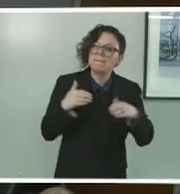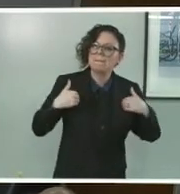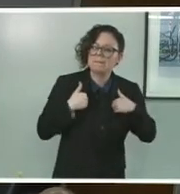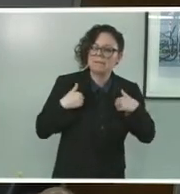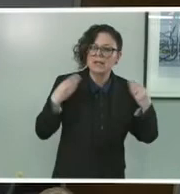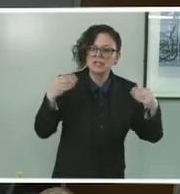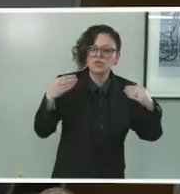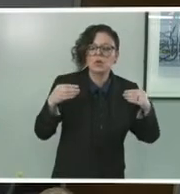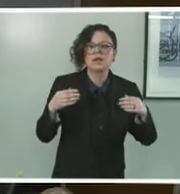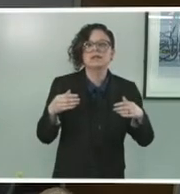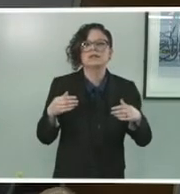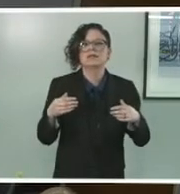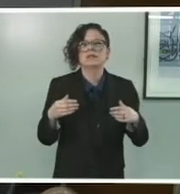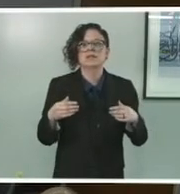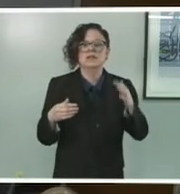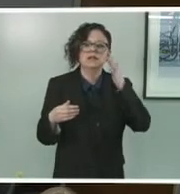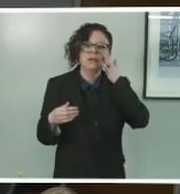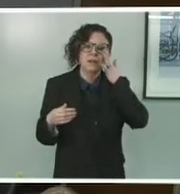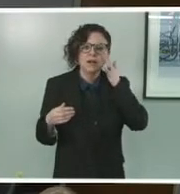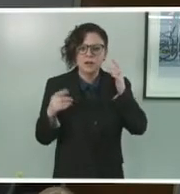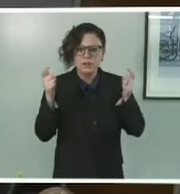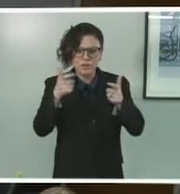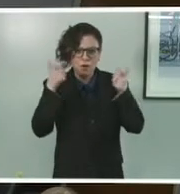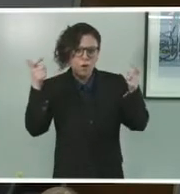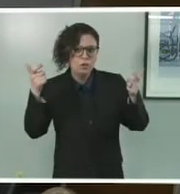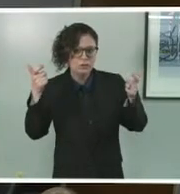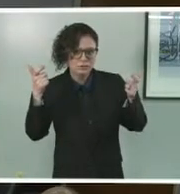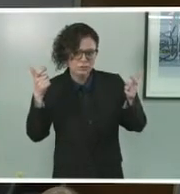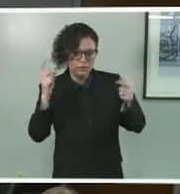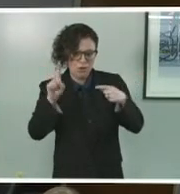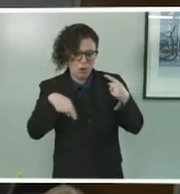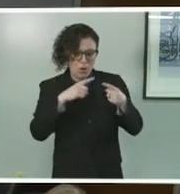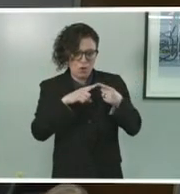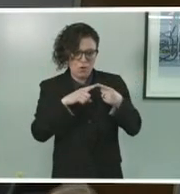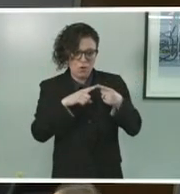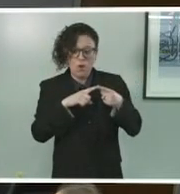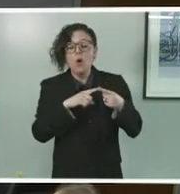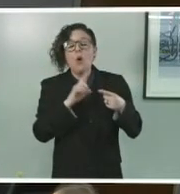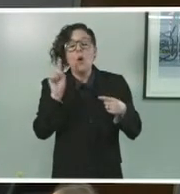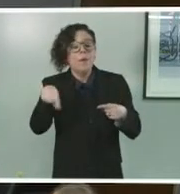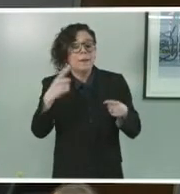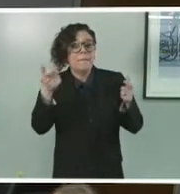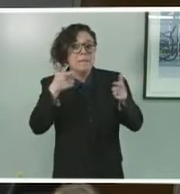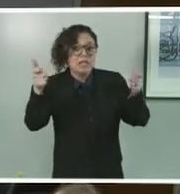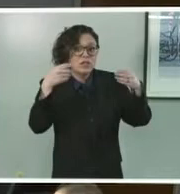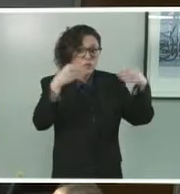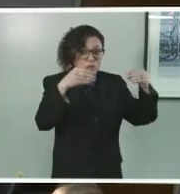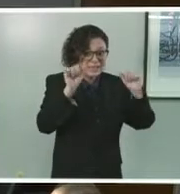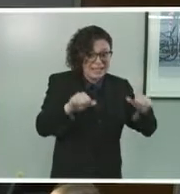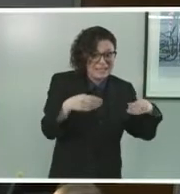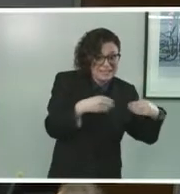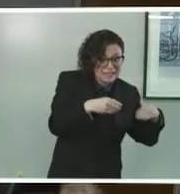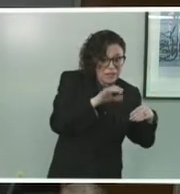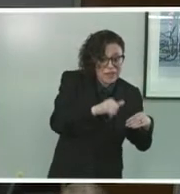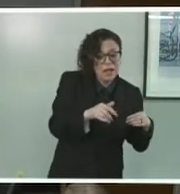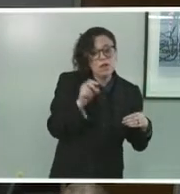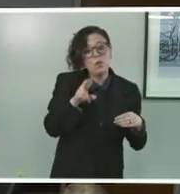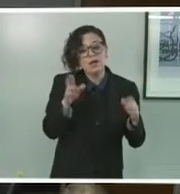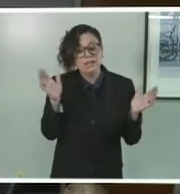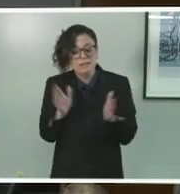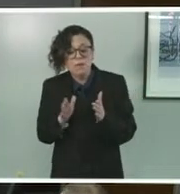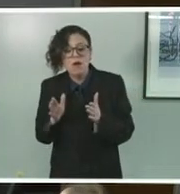person asked if only big box stores are allowed to sell pet food and products. Can smaller individual pet stores stay